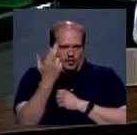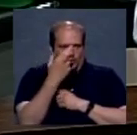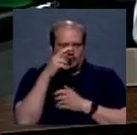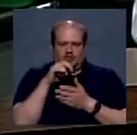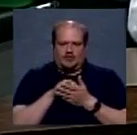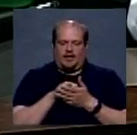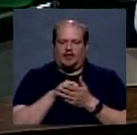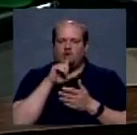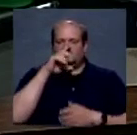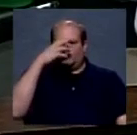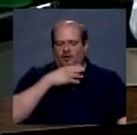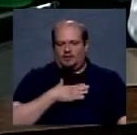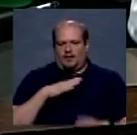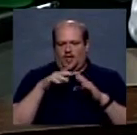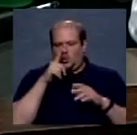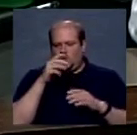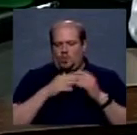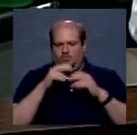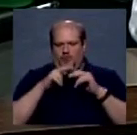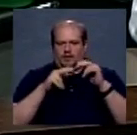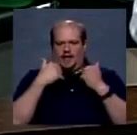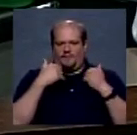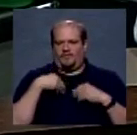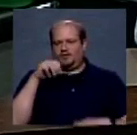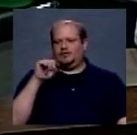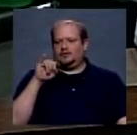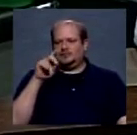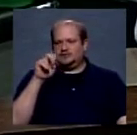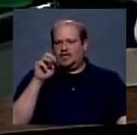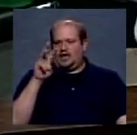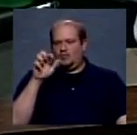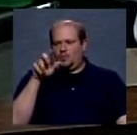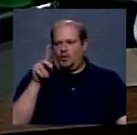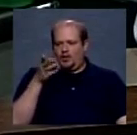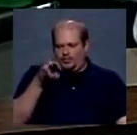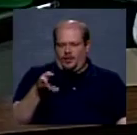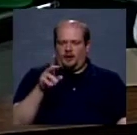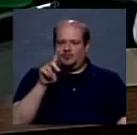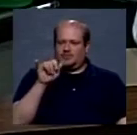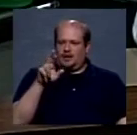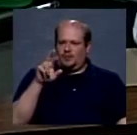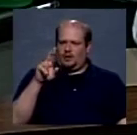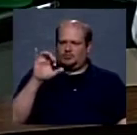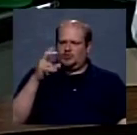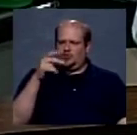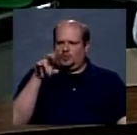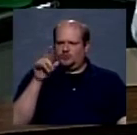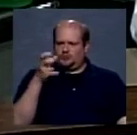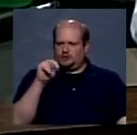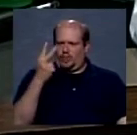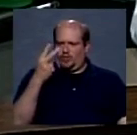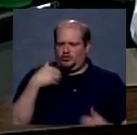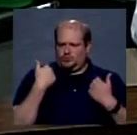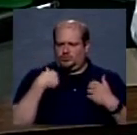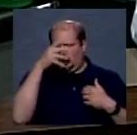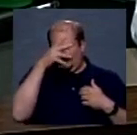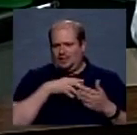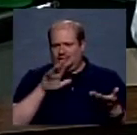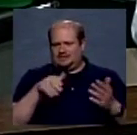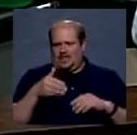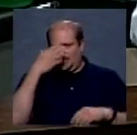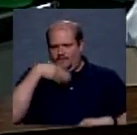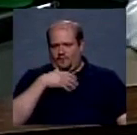in front of my house is because whoever built that house put a sidewalk there. And Ms. Director Richardson, the two young men that died in front of my